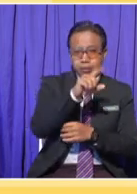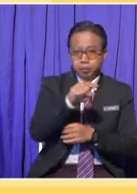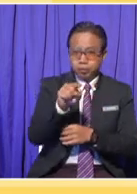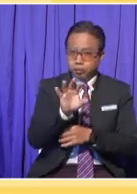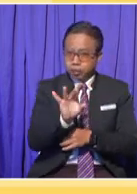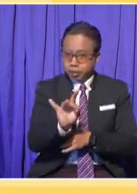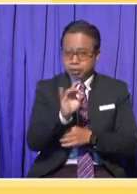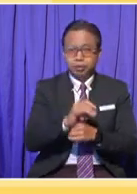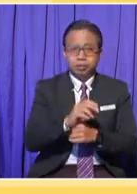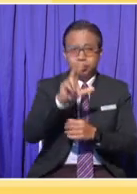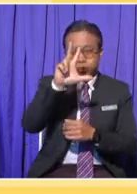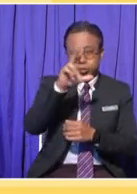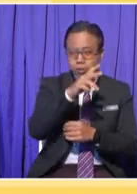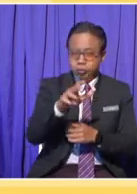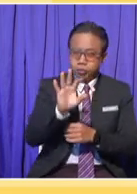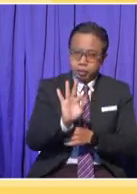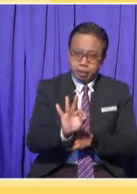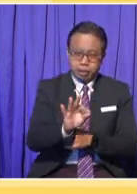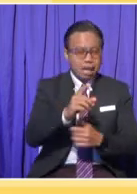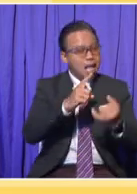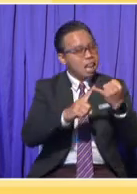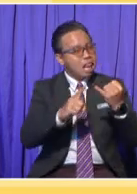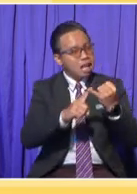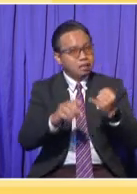5/8, 3/9, and the last